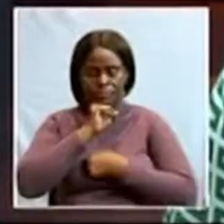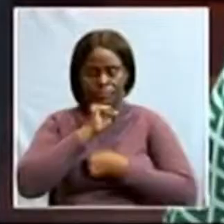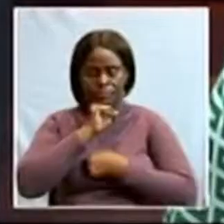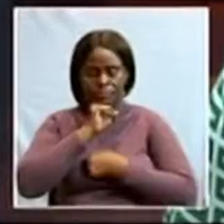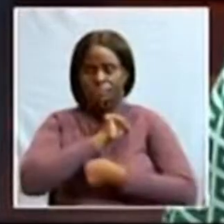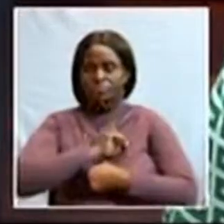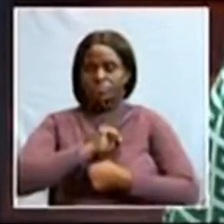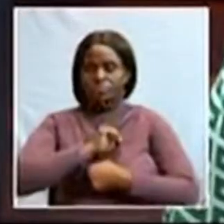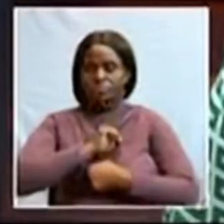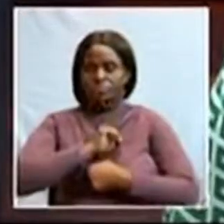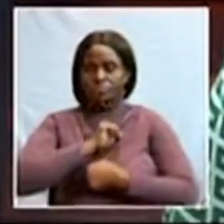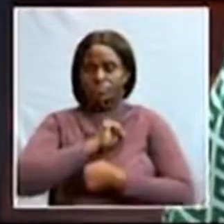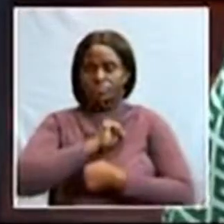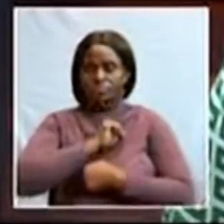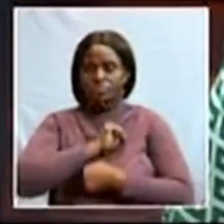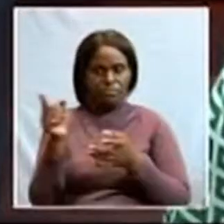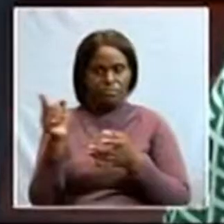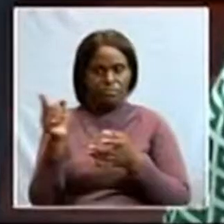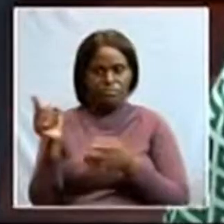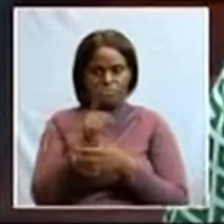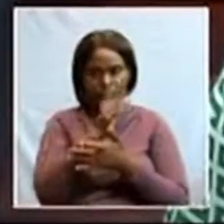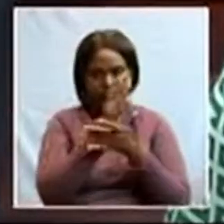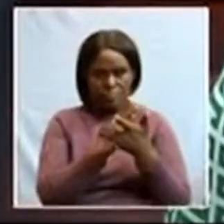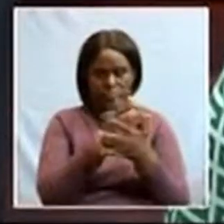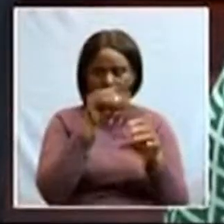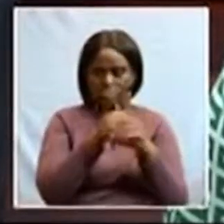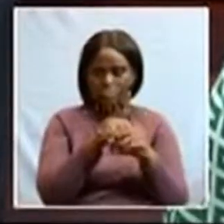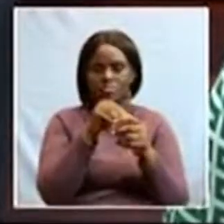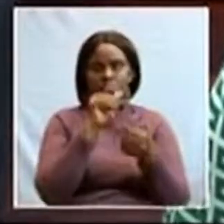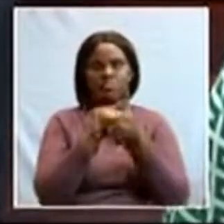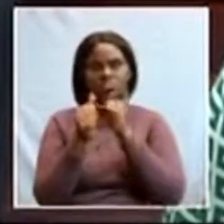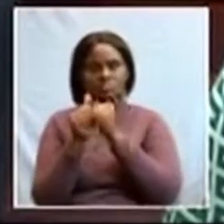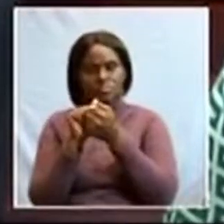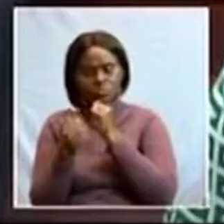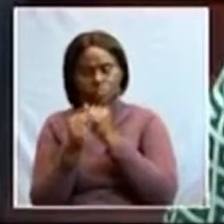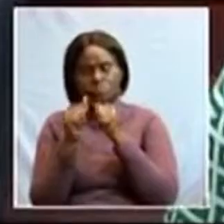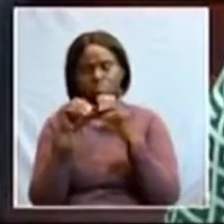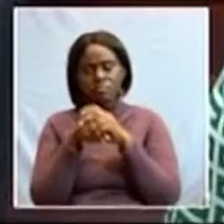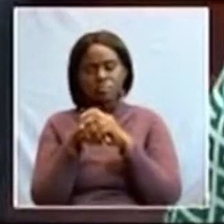apologize that there were some internal lapses in